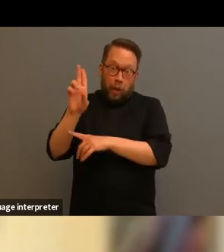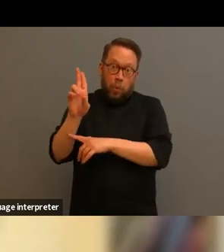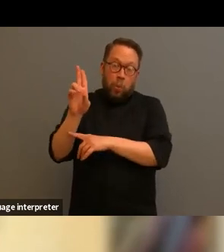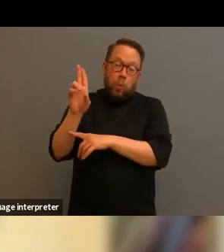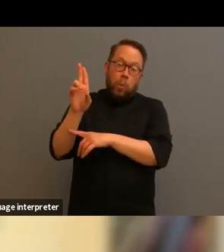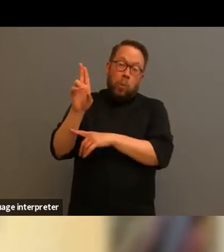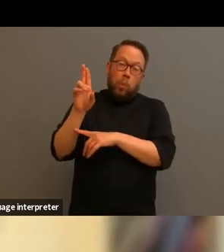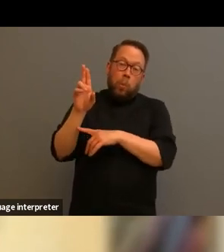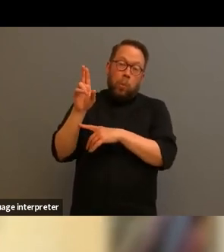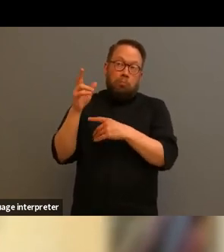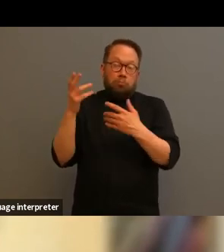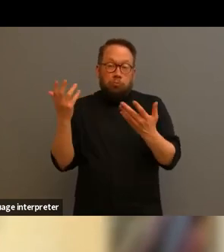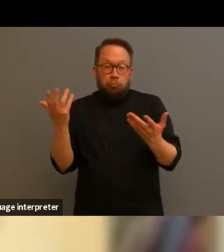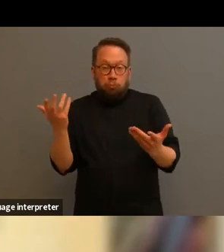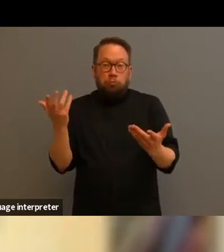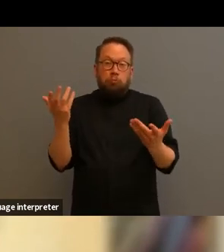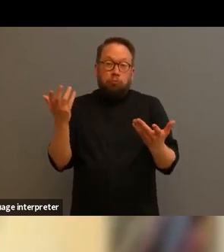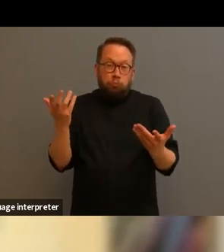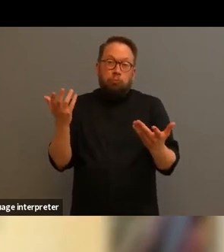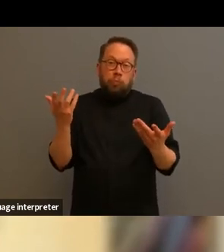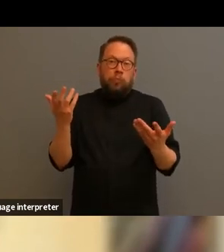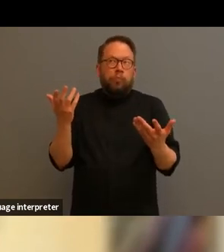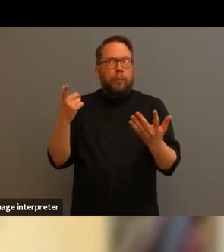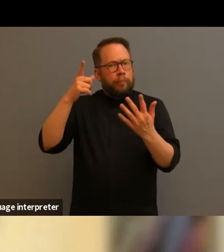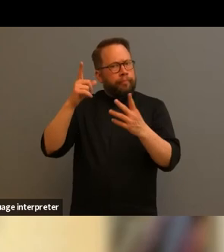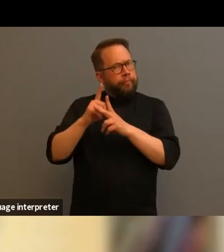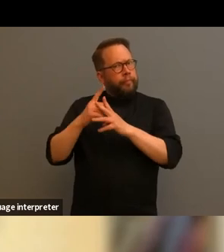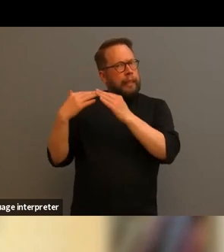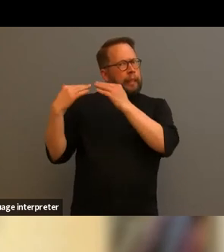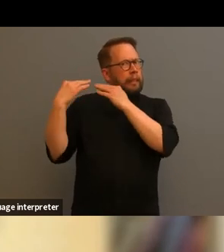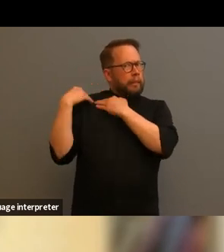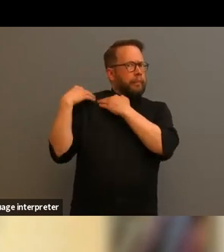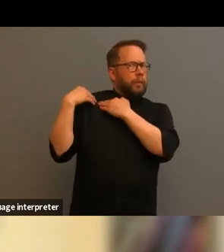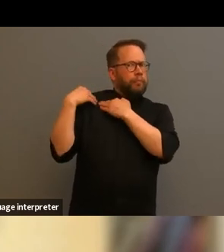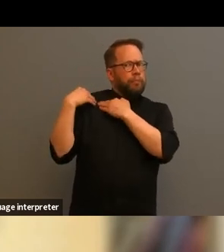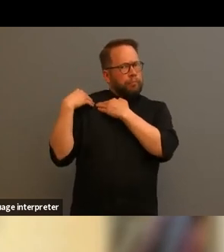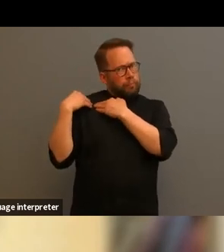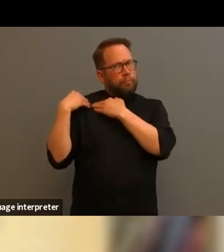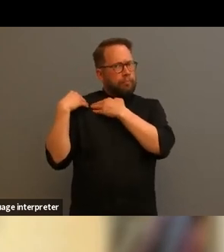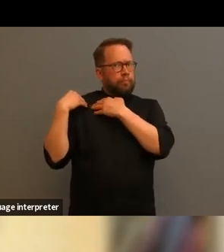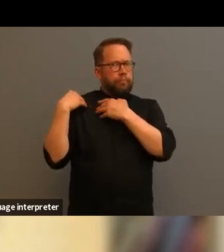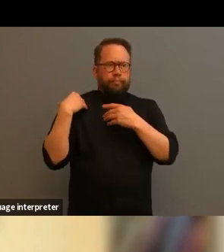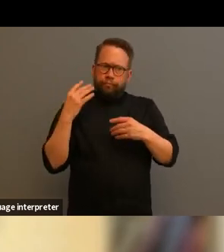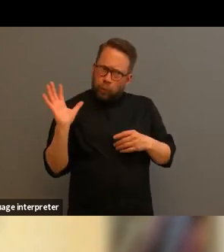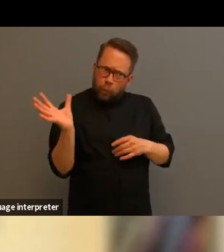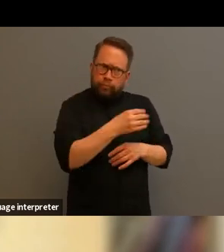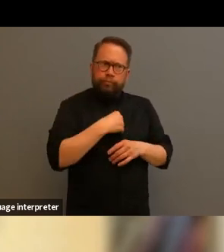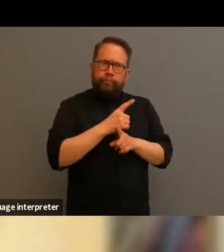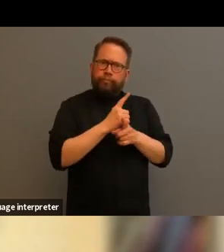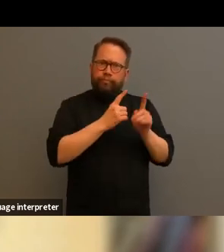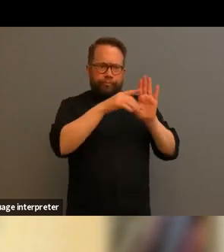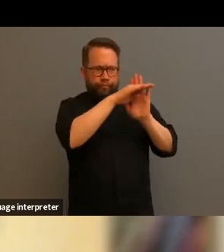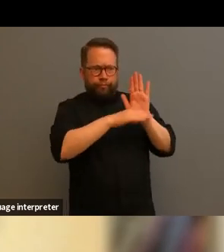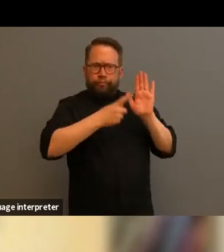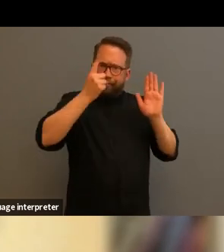a key actor in implementation the Convention of the Rights of Persons with Disabilities and has been doing that